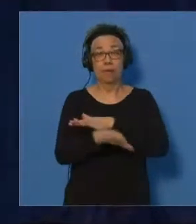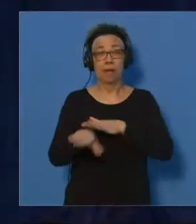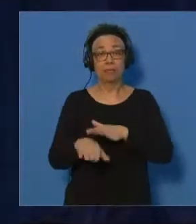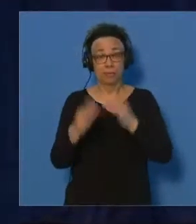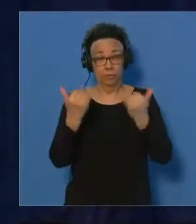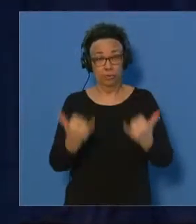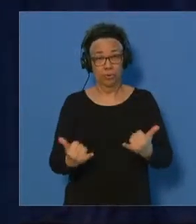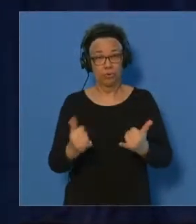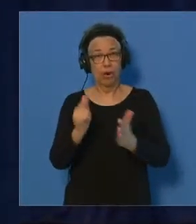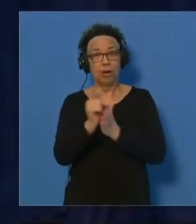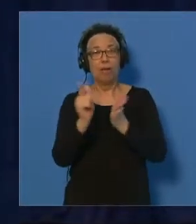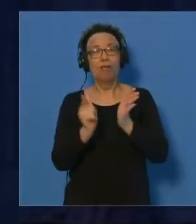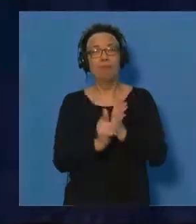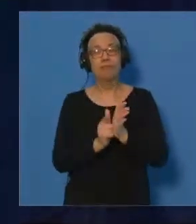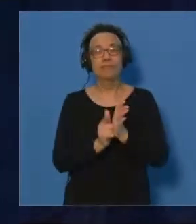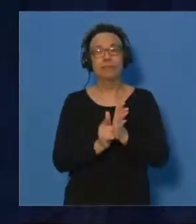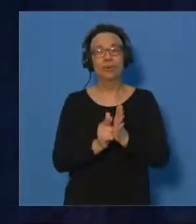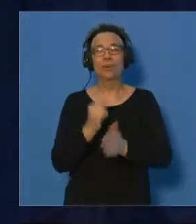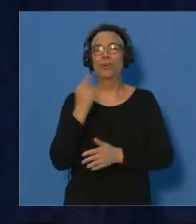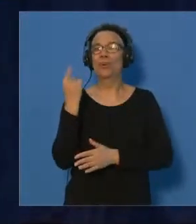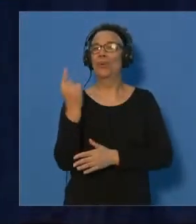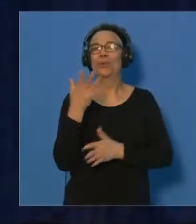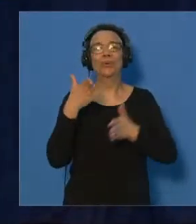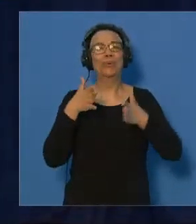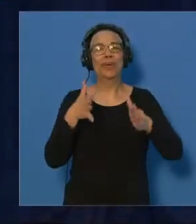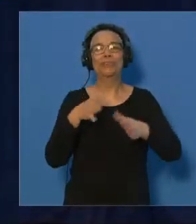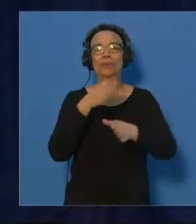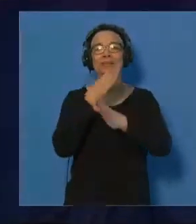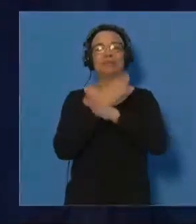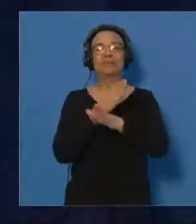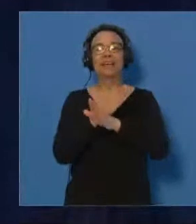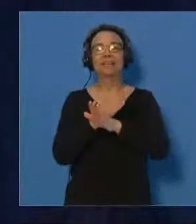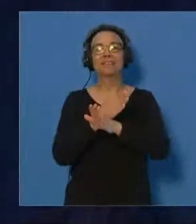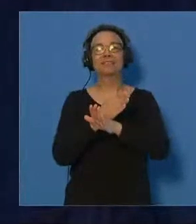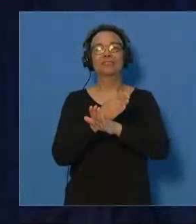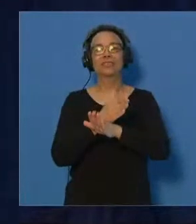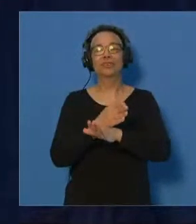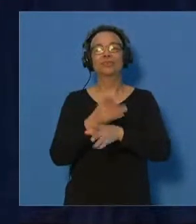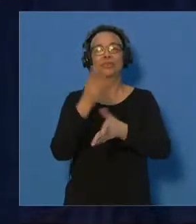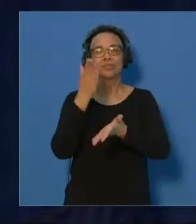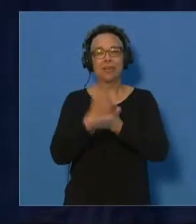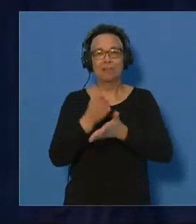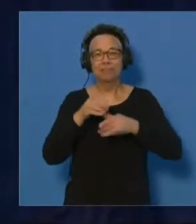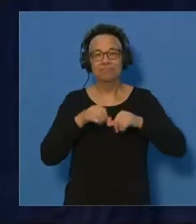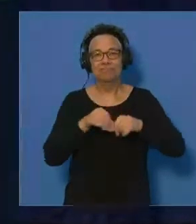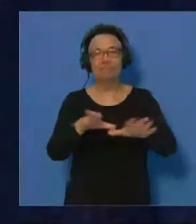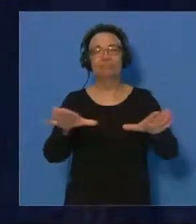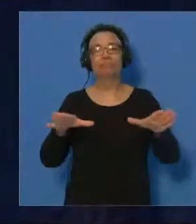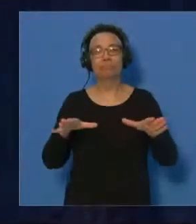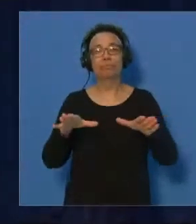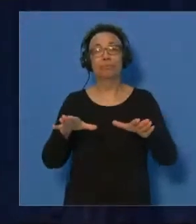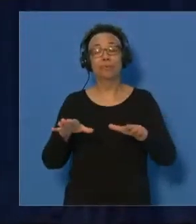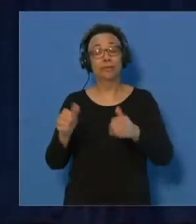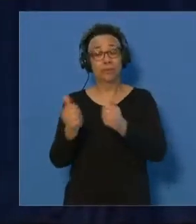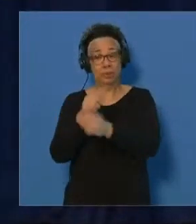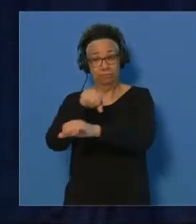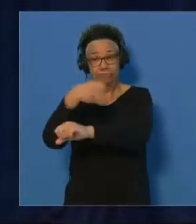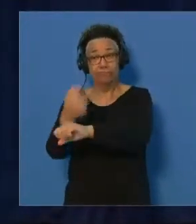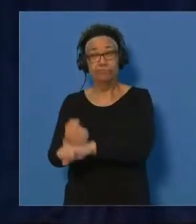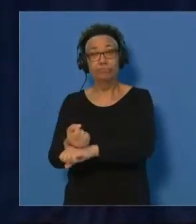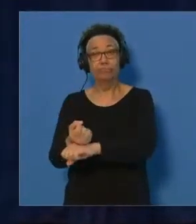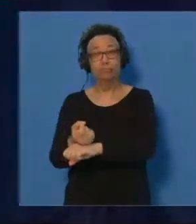existing laws, the only way that we can have the appropriate protections to prevent the spread of this virus is via a state of